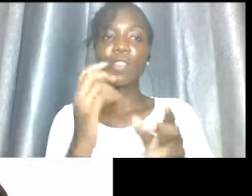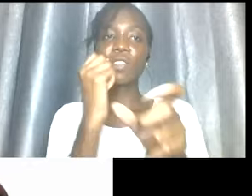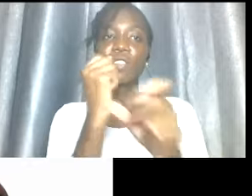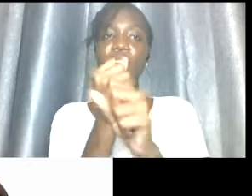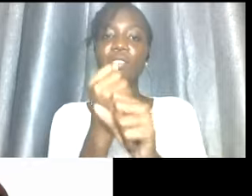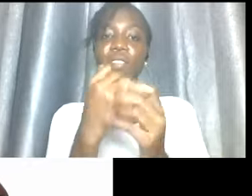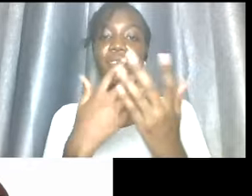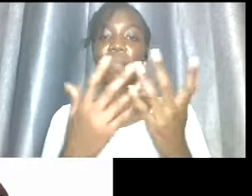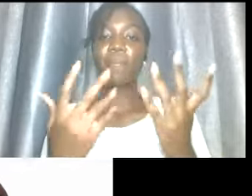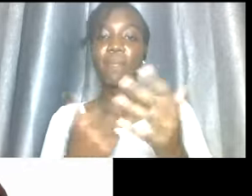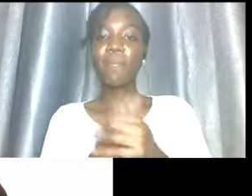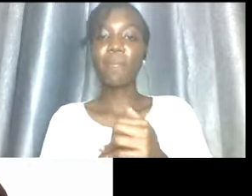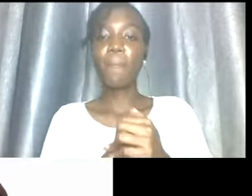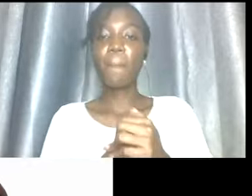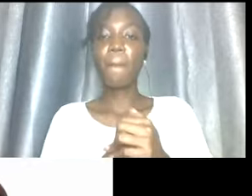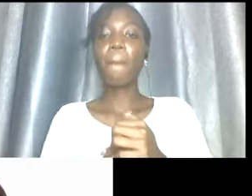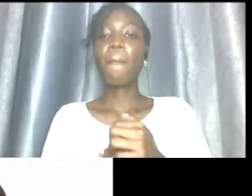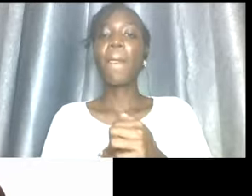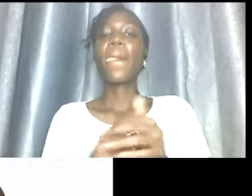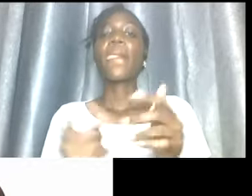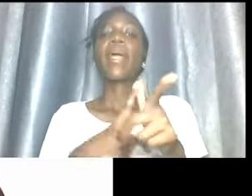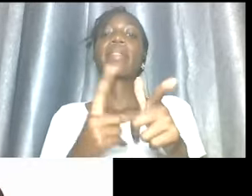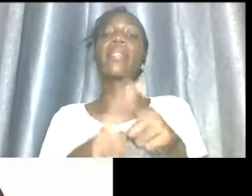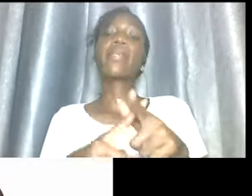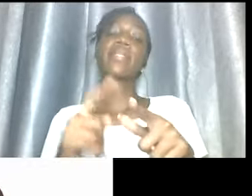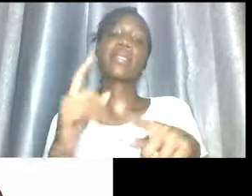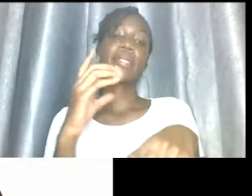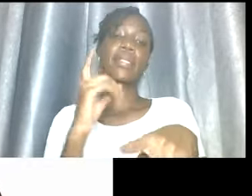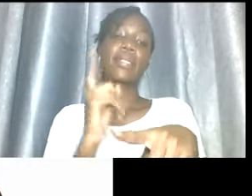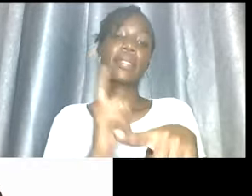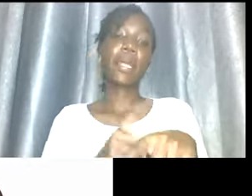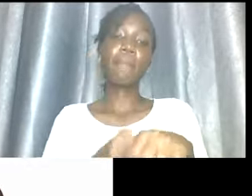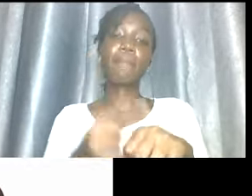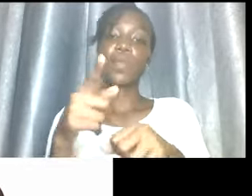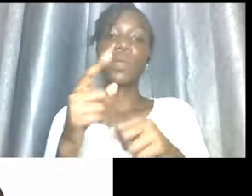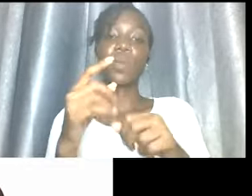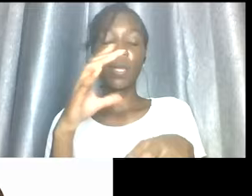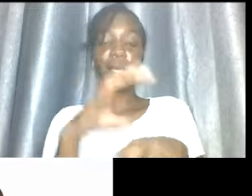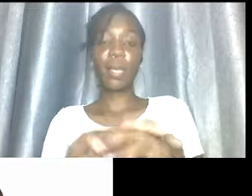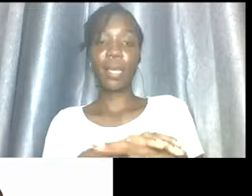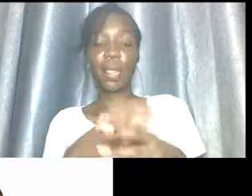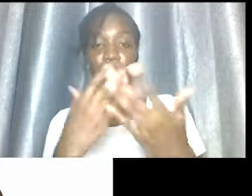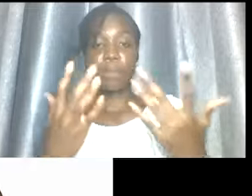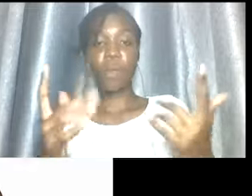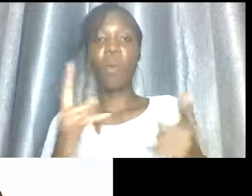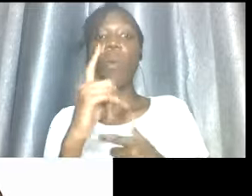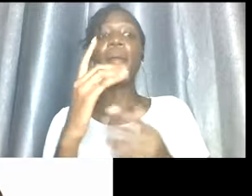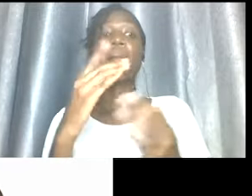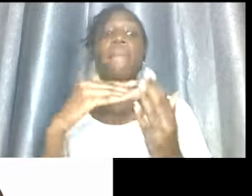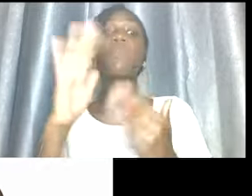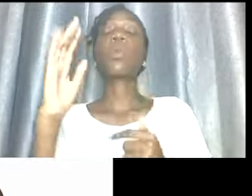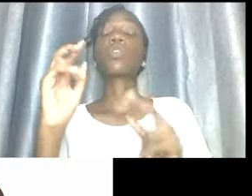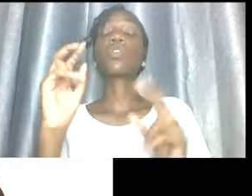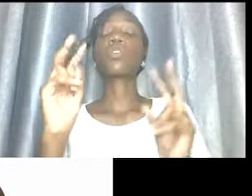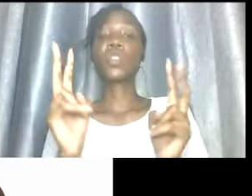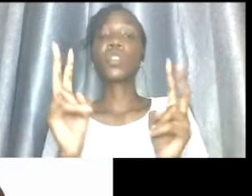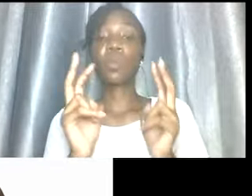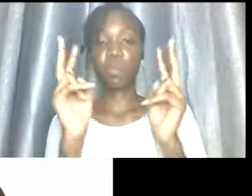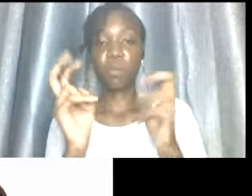you upsell them to one more topping, that's an additional